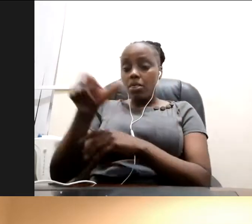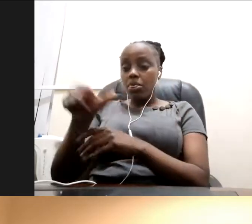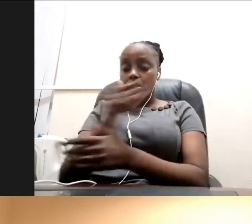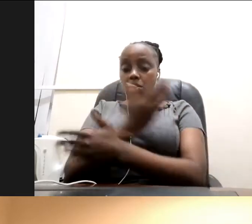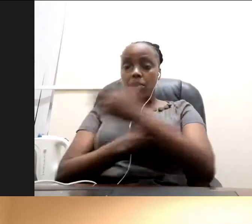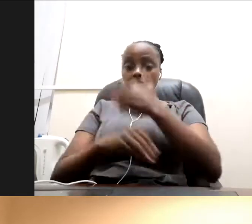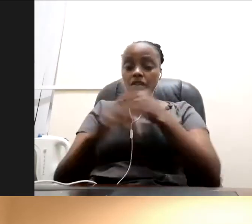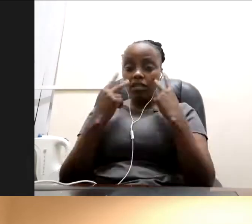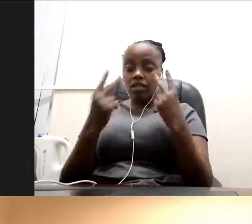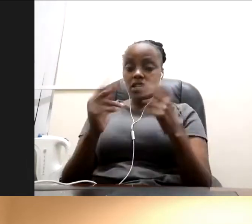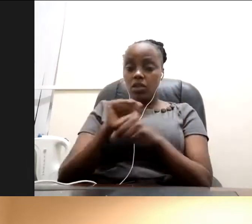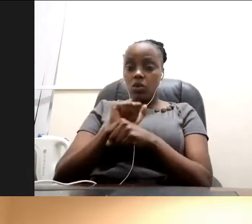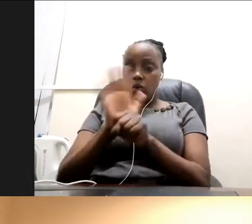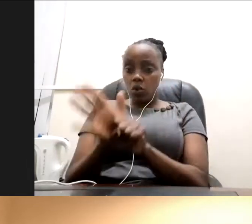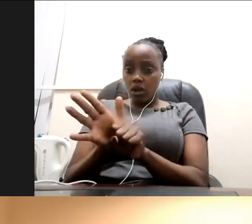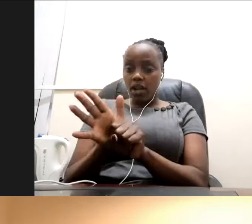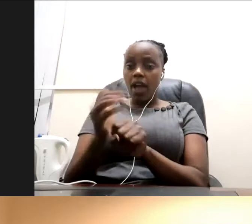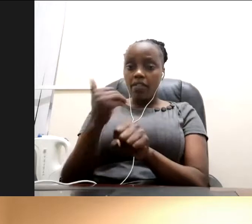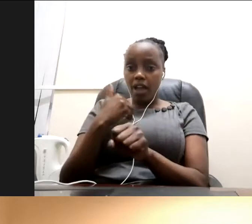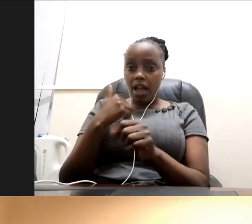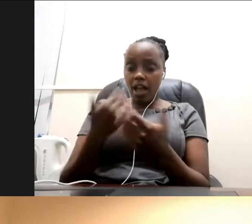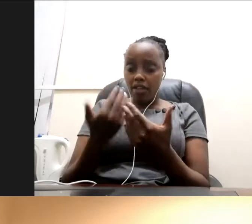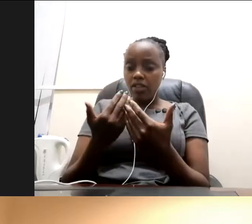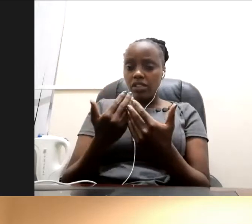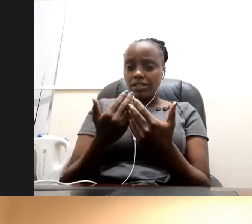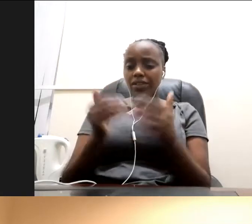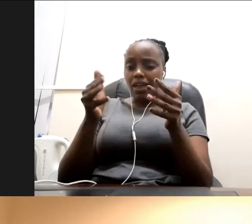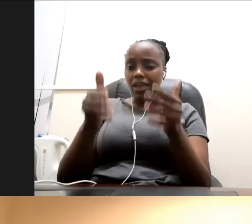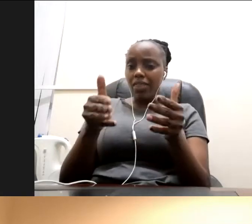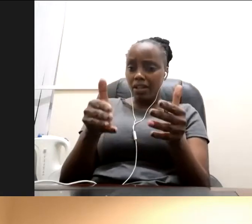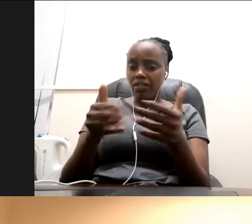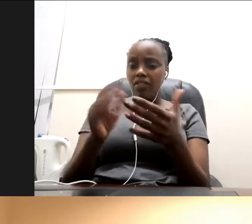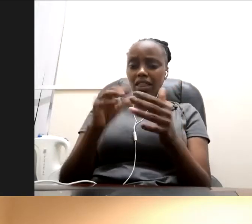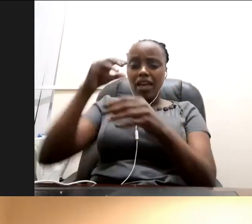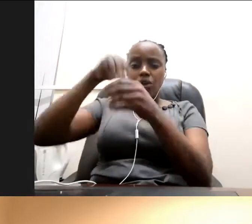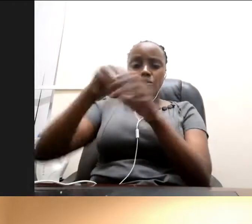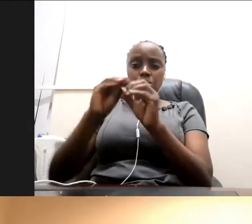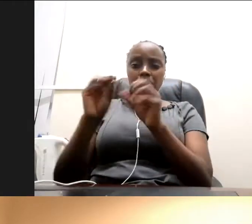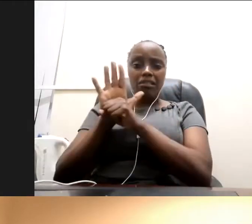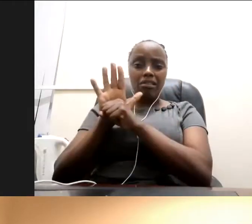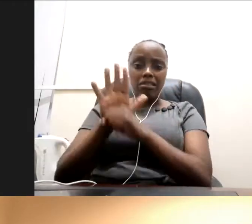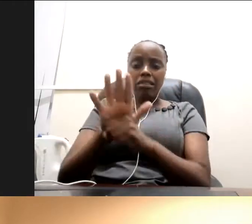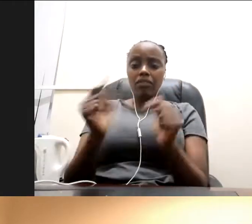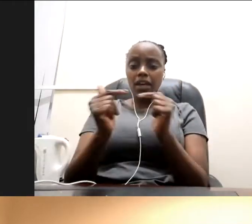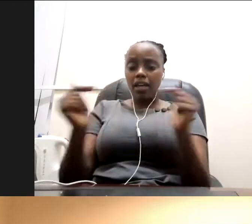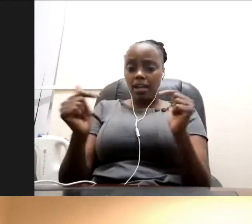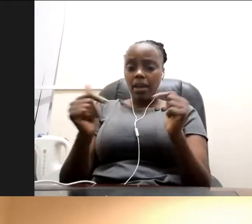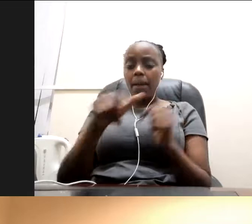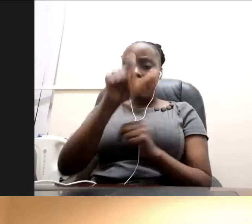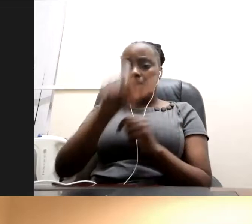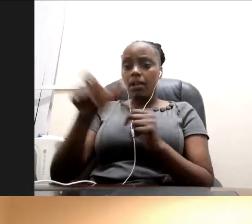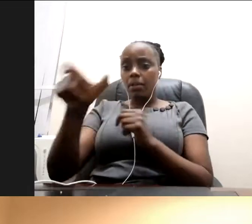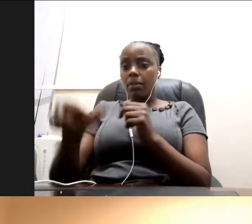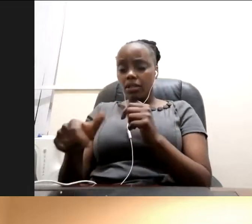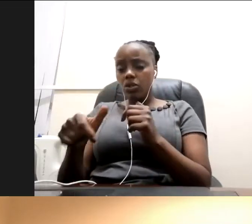that the pandemic has really exacerbated the pre-existing exclusion and discrimination against persons with disabilities,